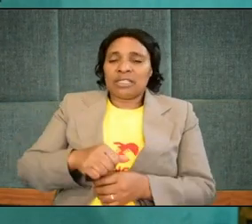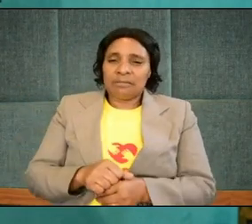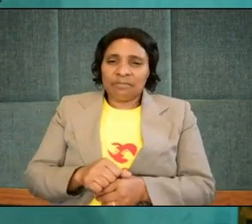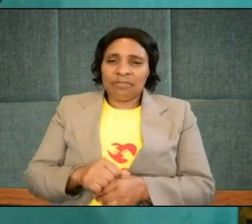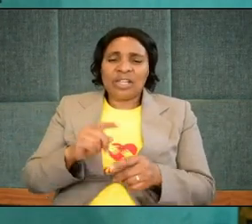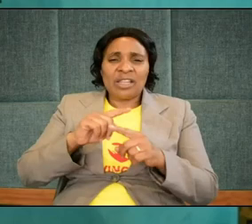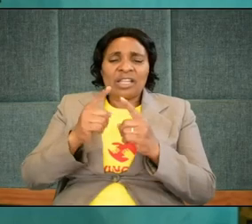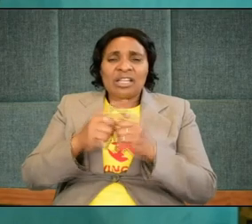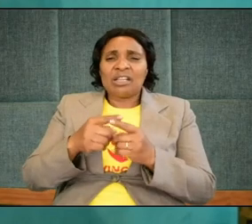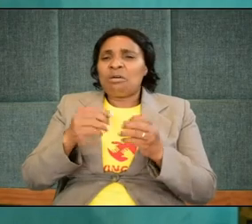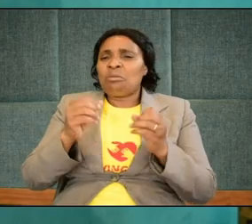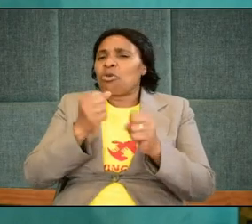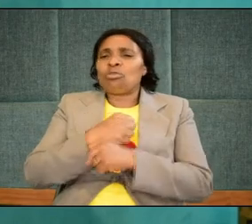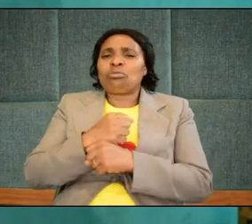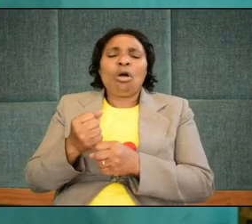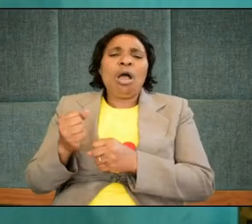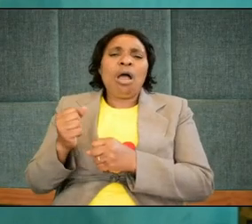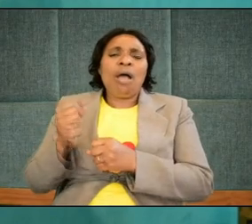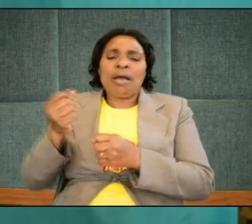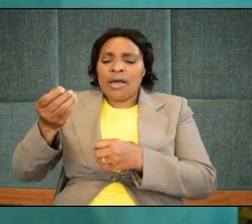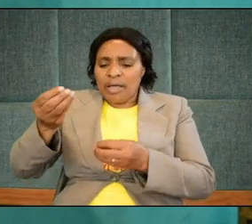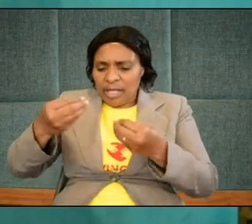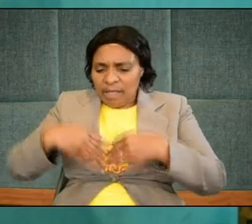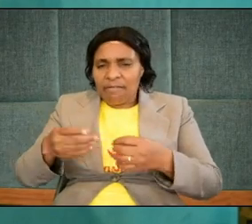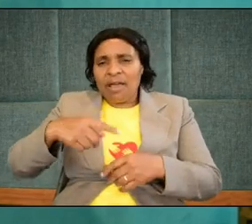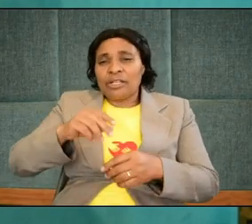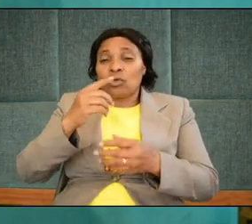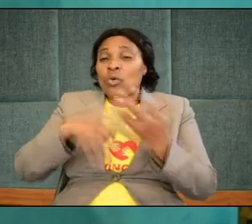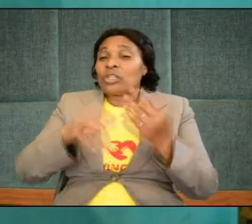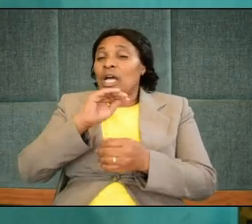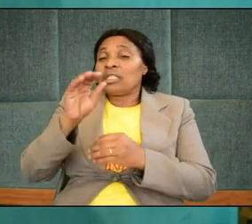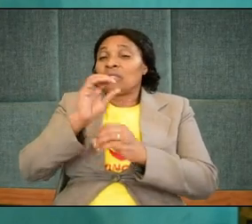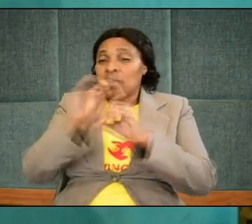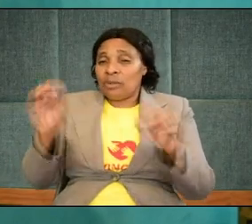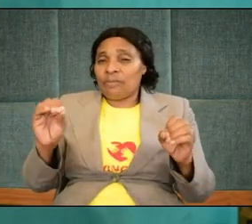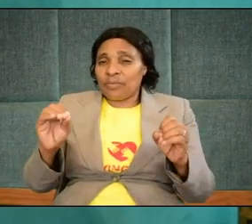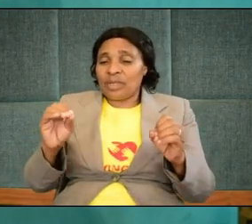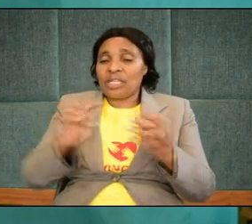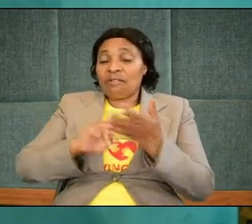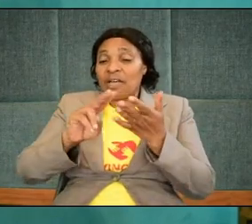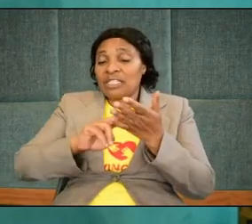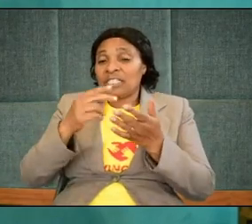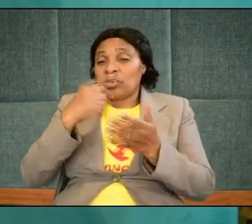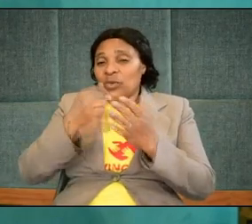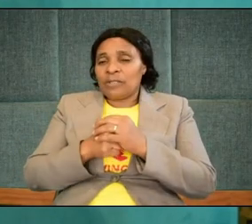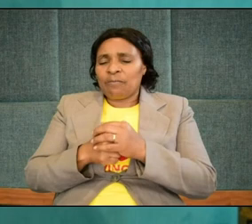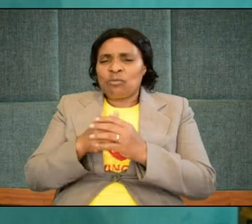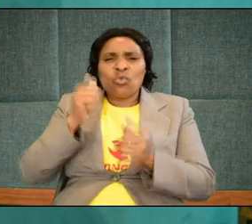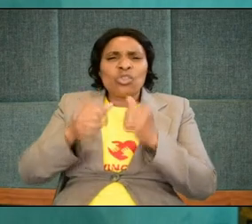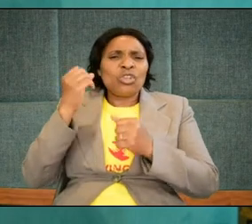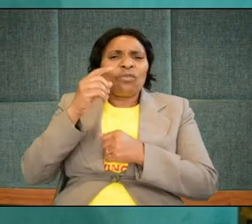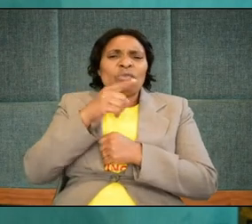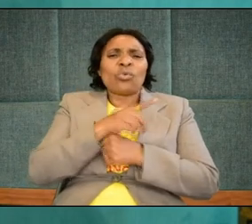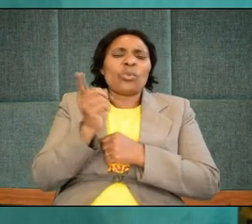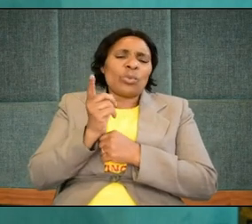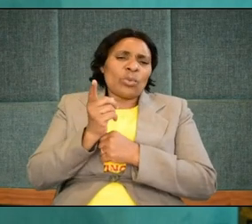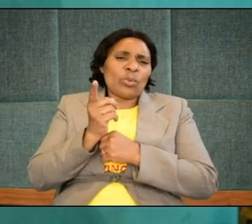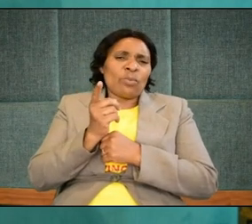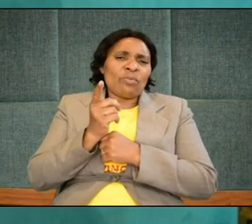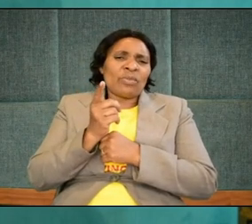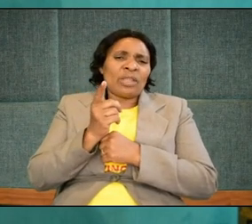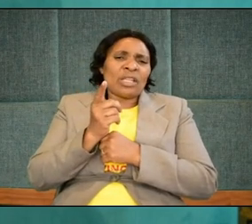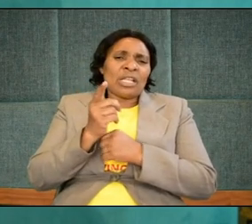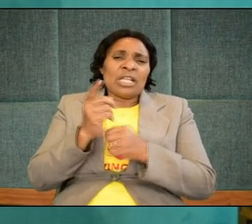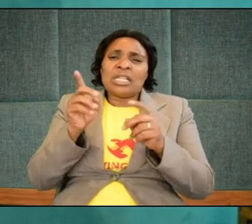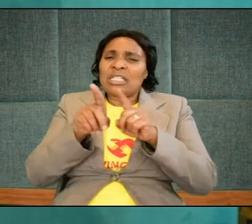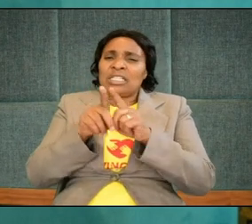won't give us what we've not asked for. Like the verses that are there before says, like which of you, even though